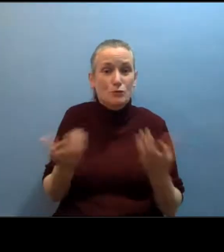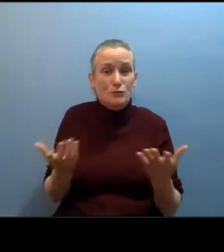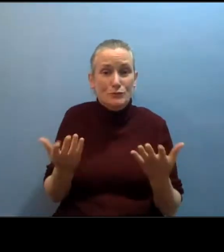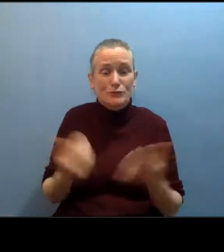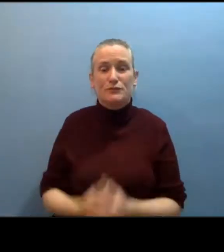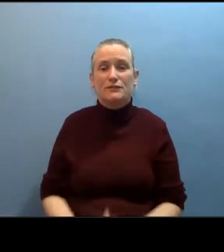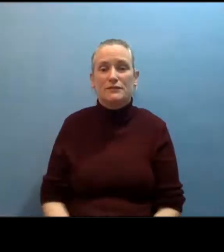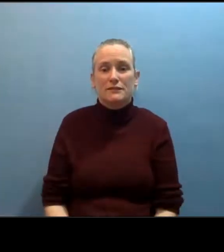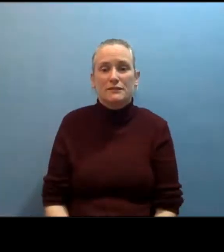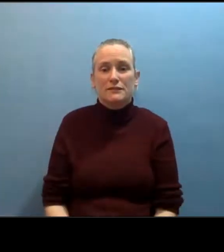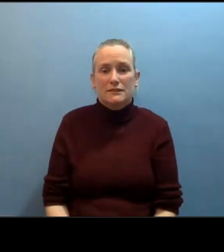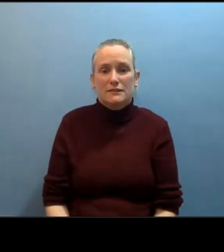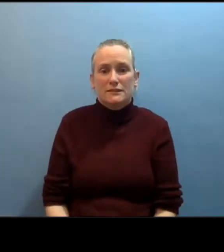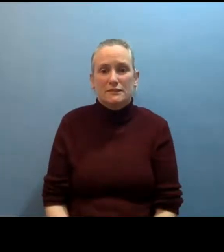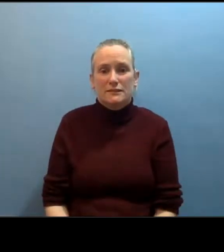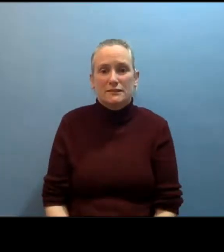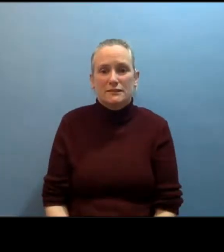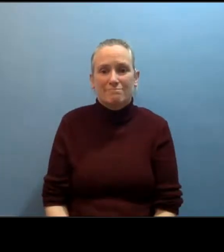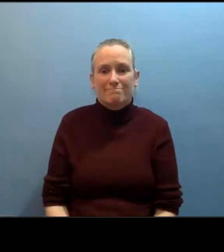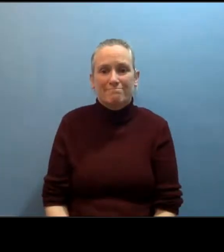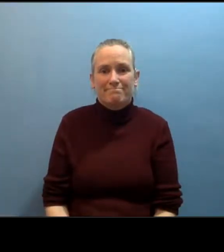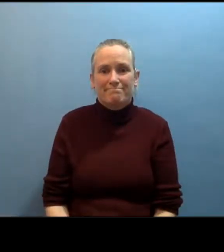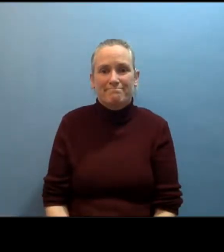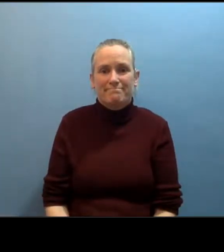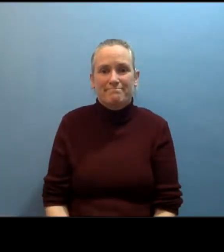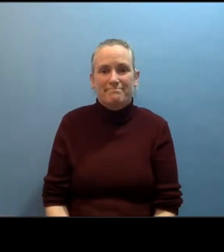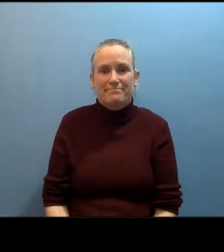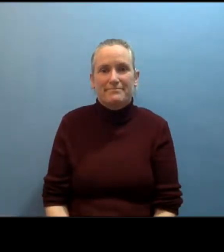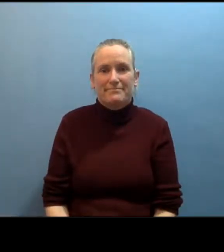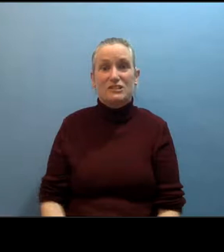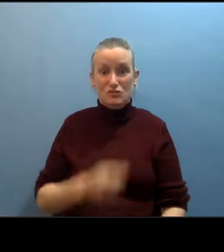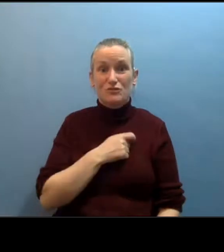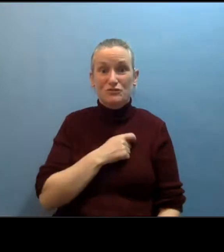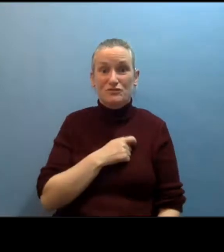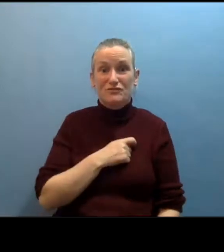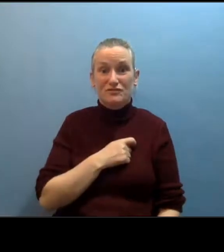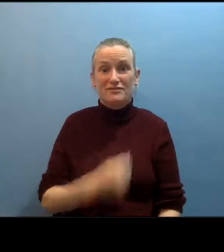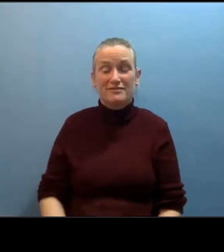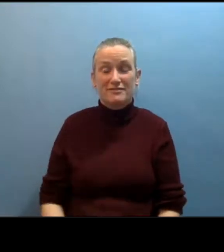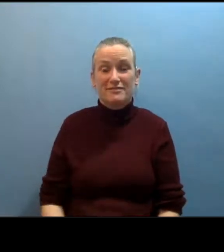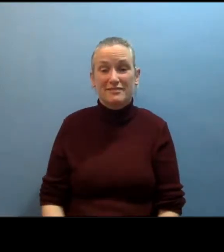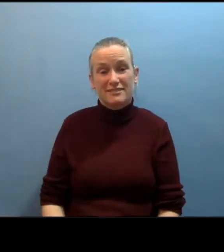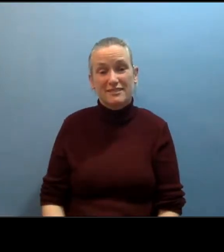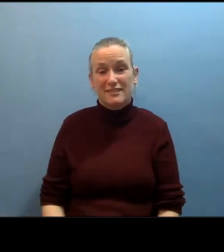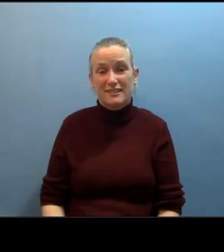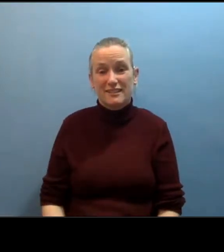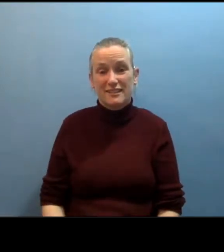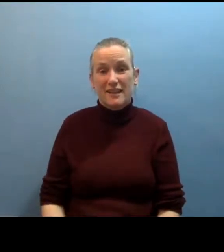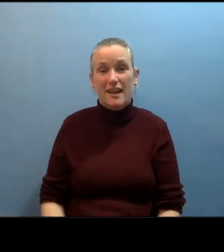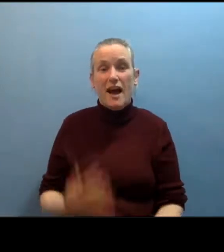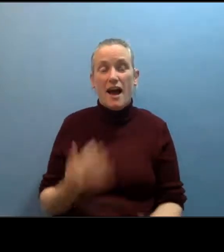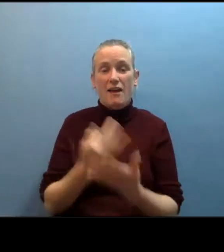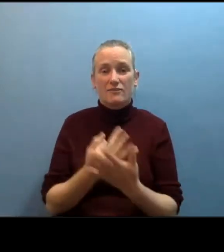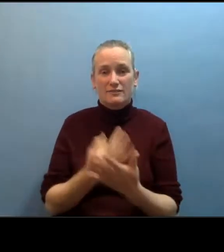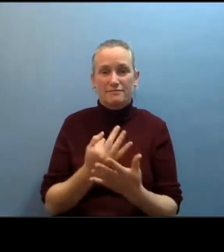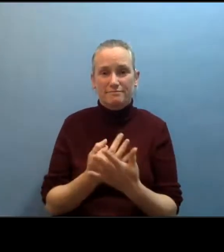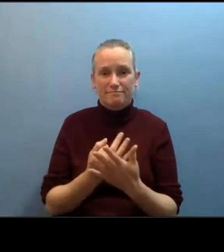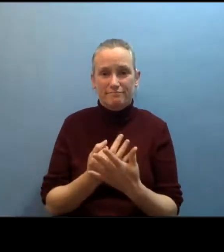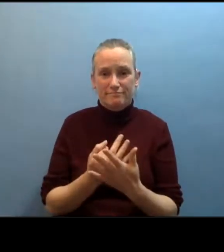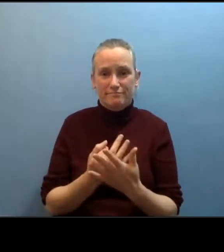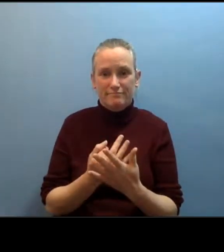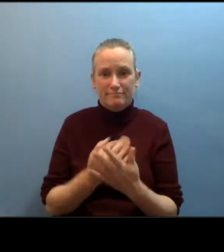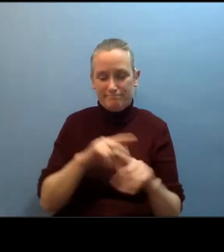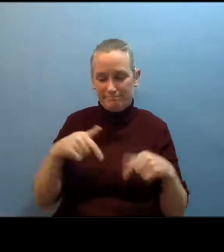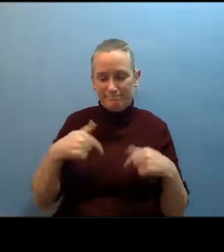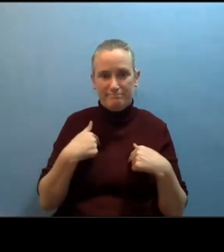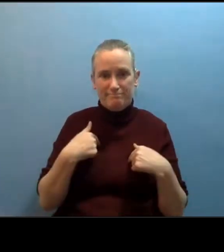It's so true. what we often find is, as a health professional,